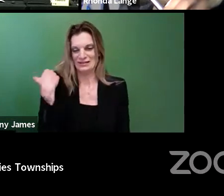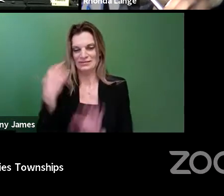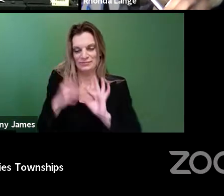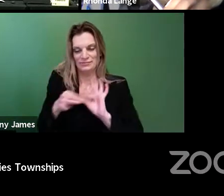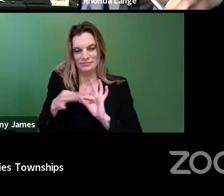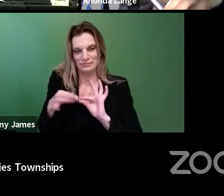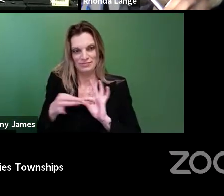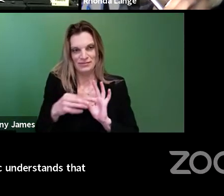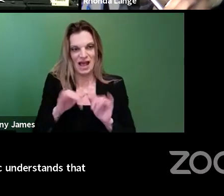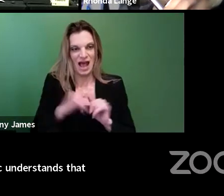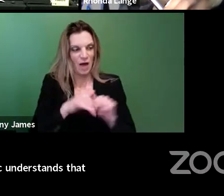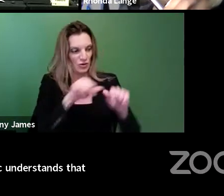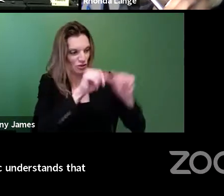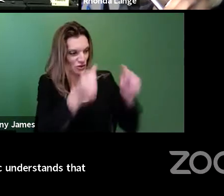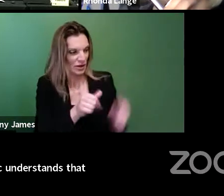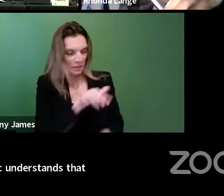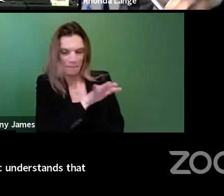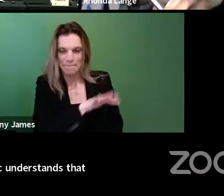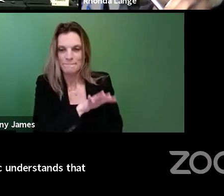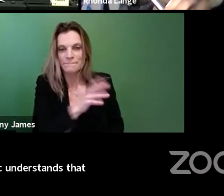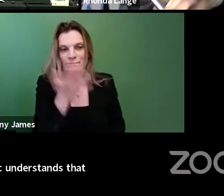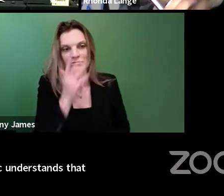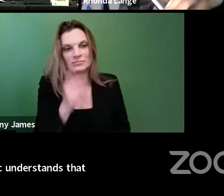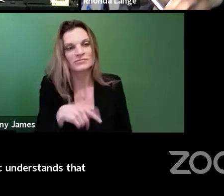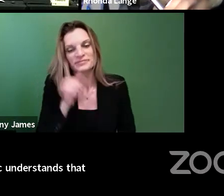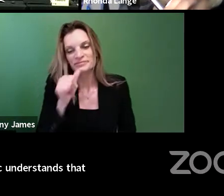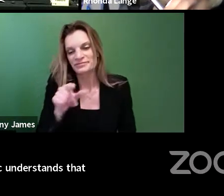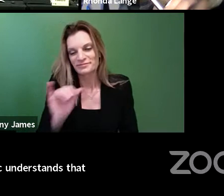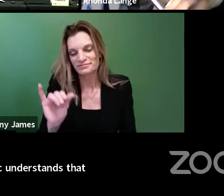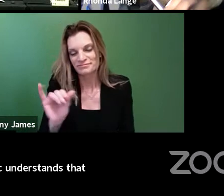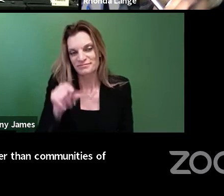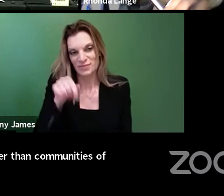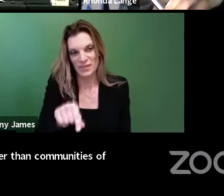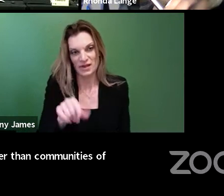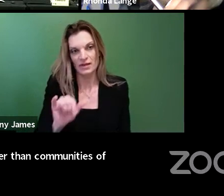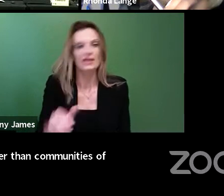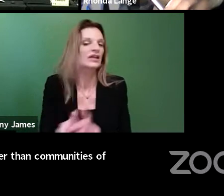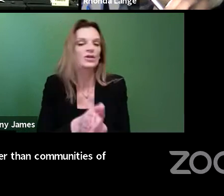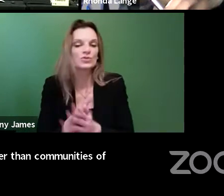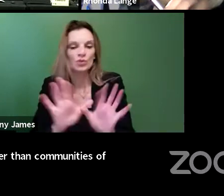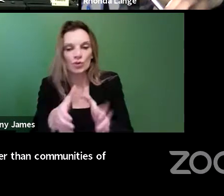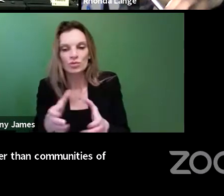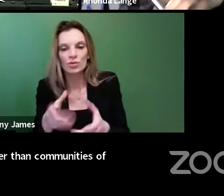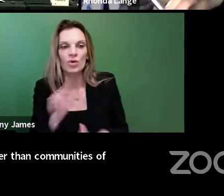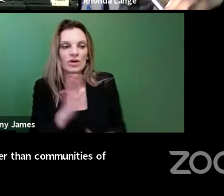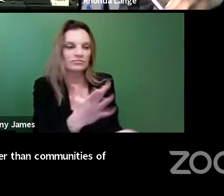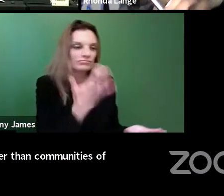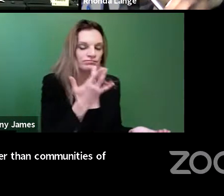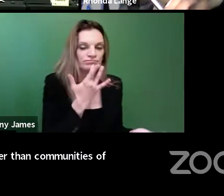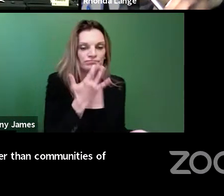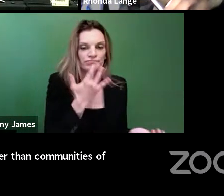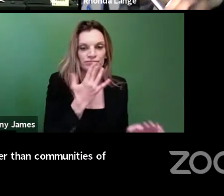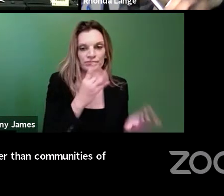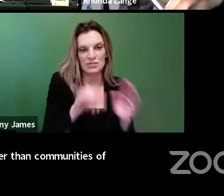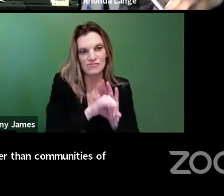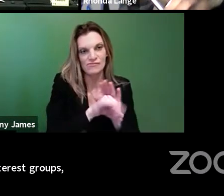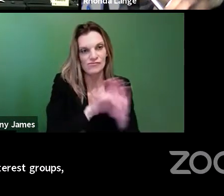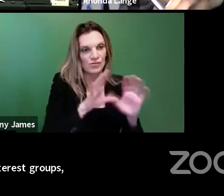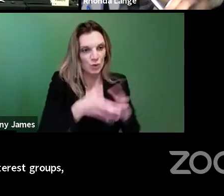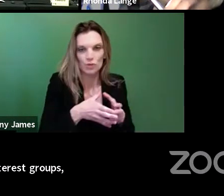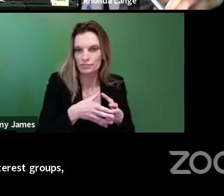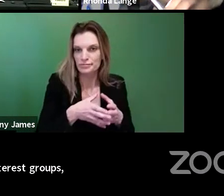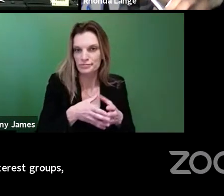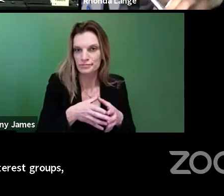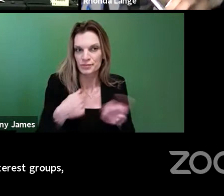rather than communities of interest based upon things like interest groups, affinity groups, identity groups, and